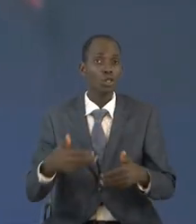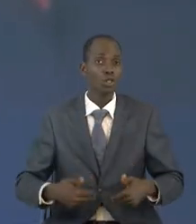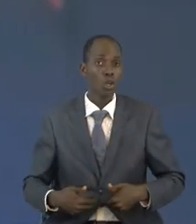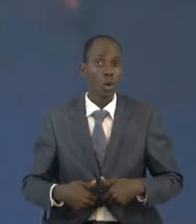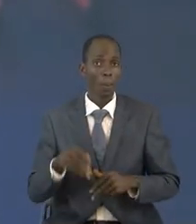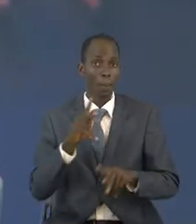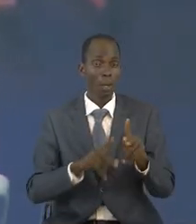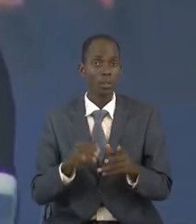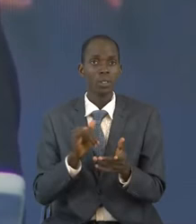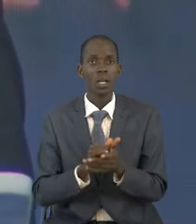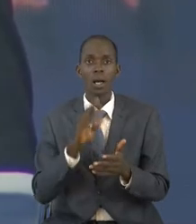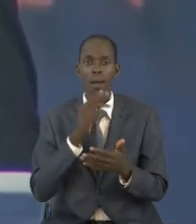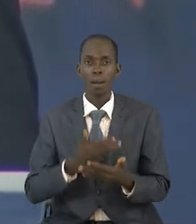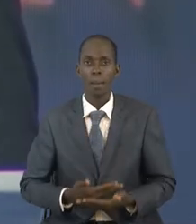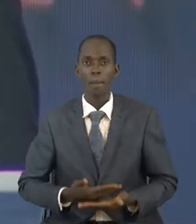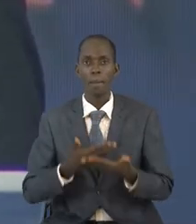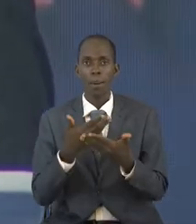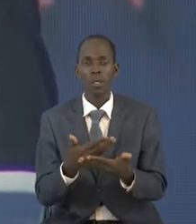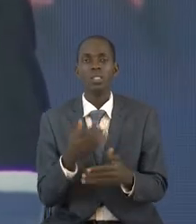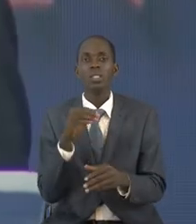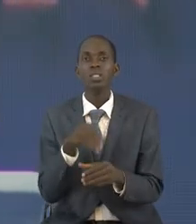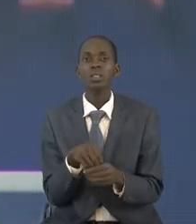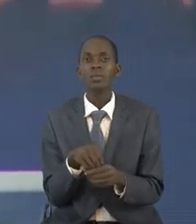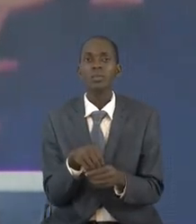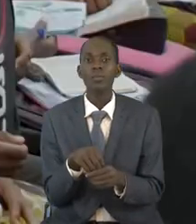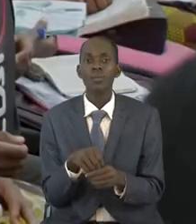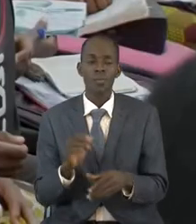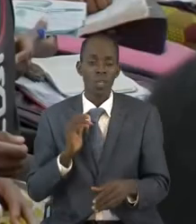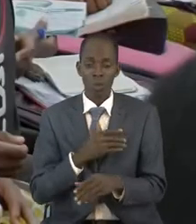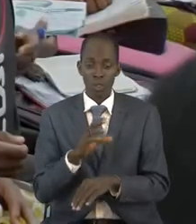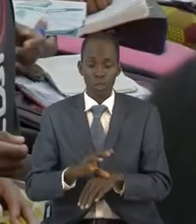born in our church here.